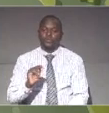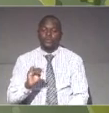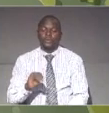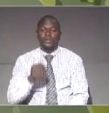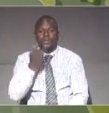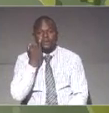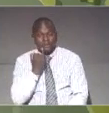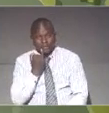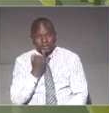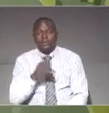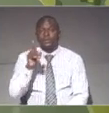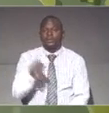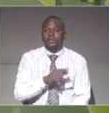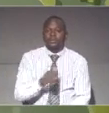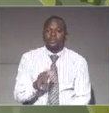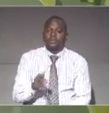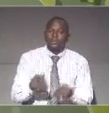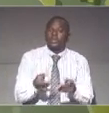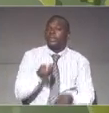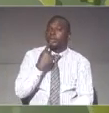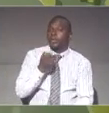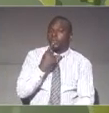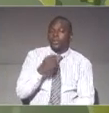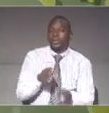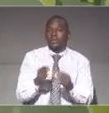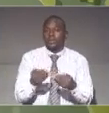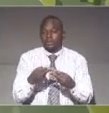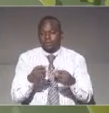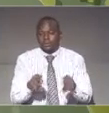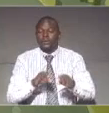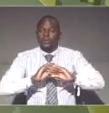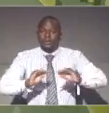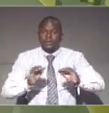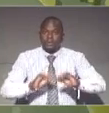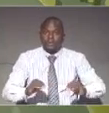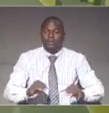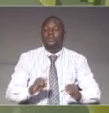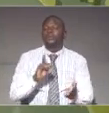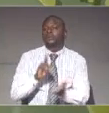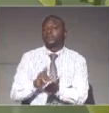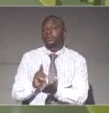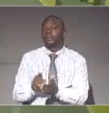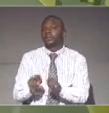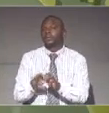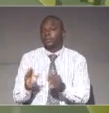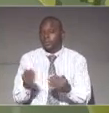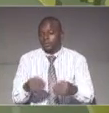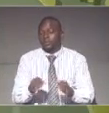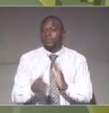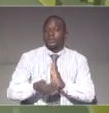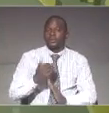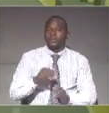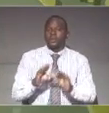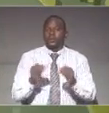over wrong diagnosis and prescriptions. She was opening training for pathologists and laboratory personnel on